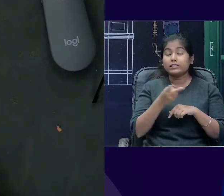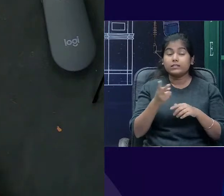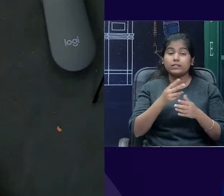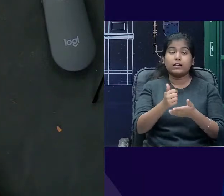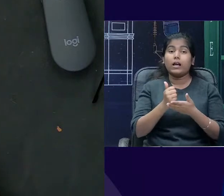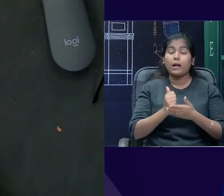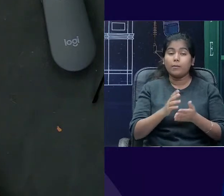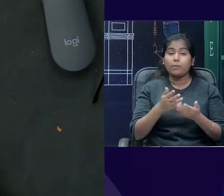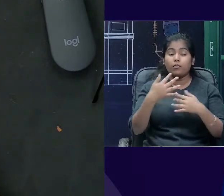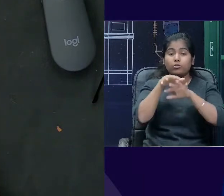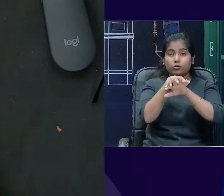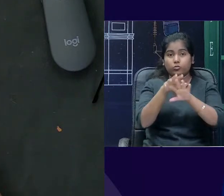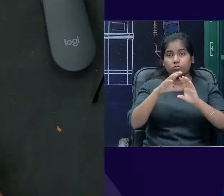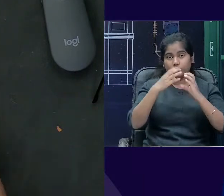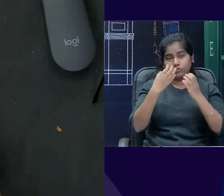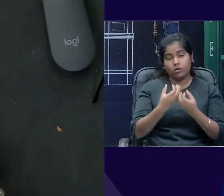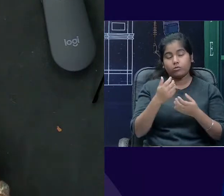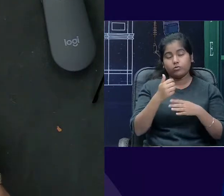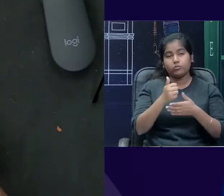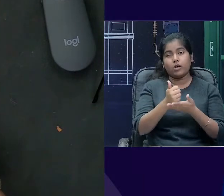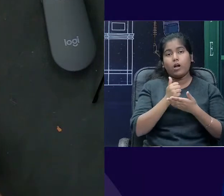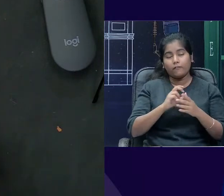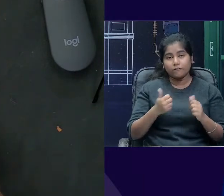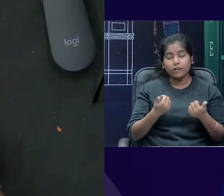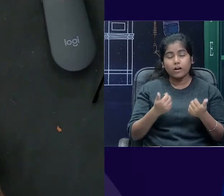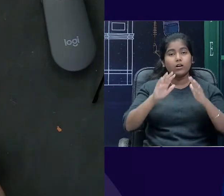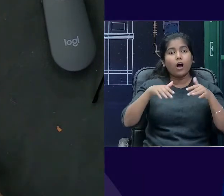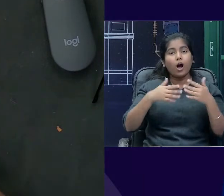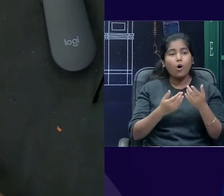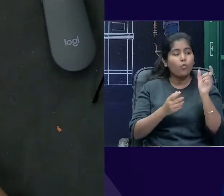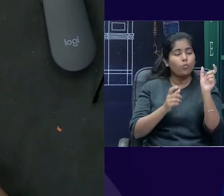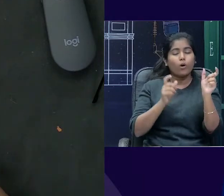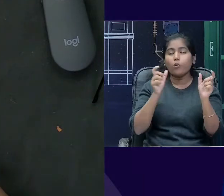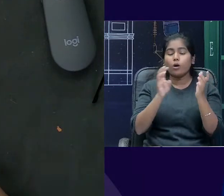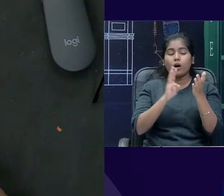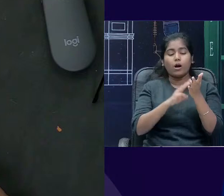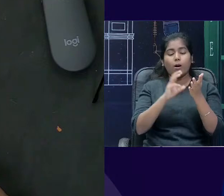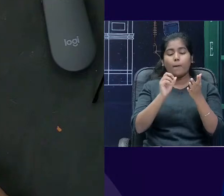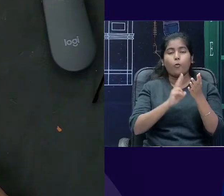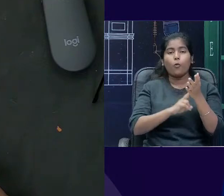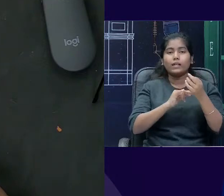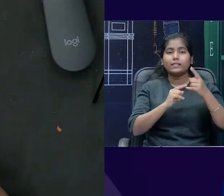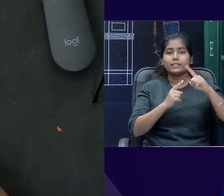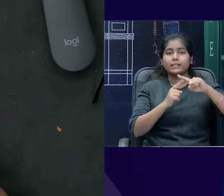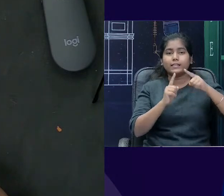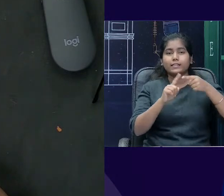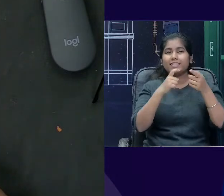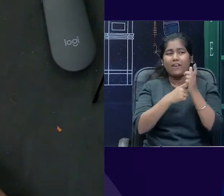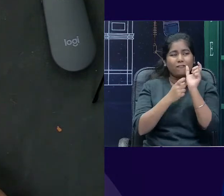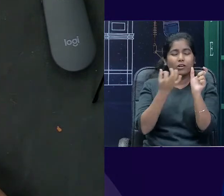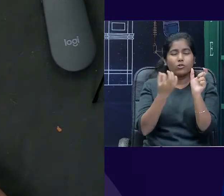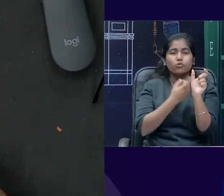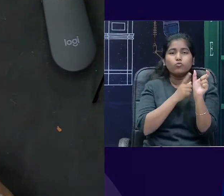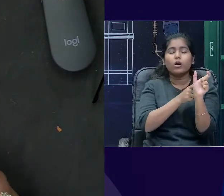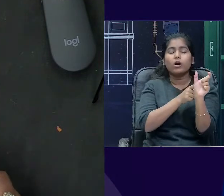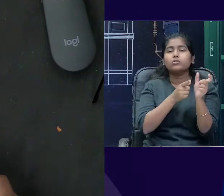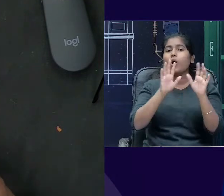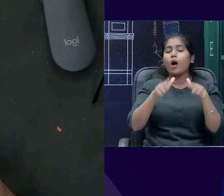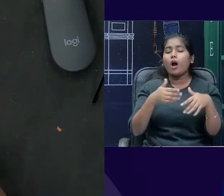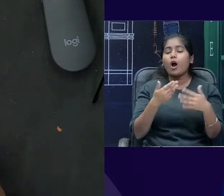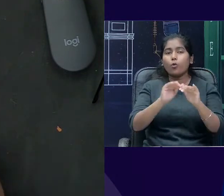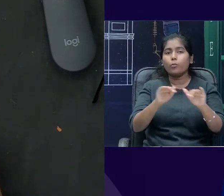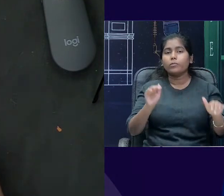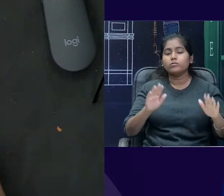our inclusive classroom how to introduce the word monster to our students. Right. And what